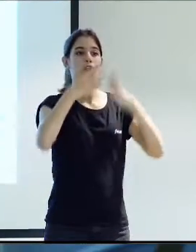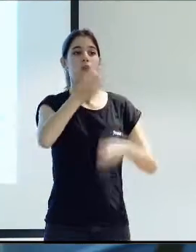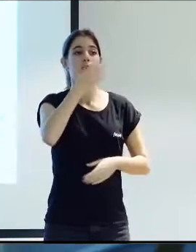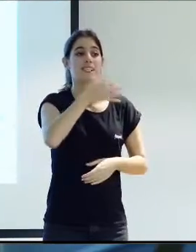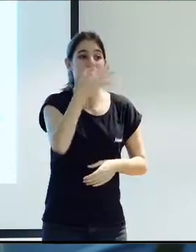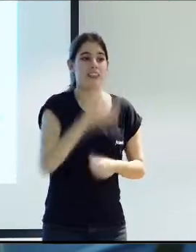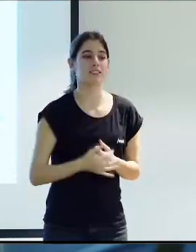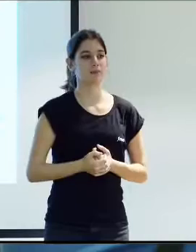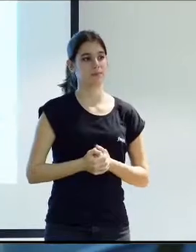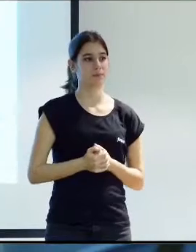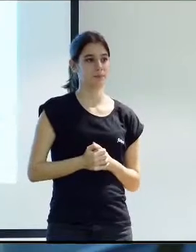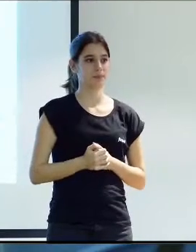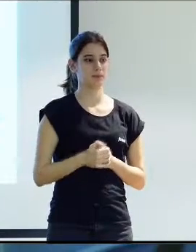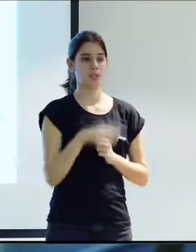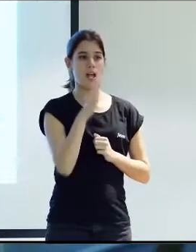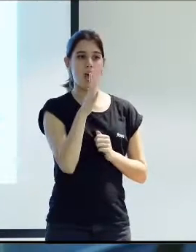Good afternoon.